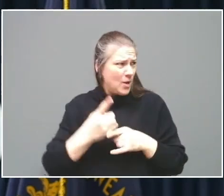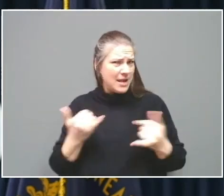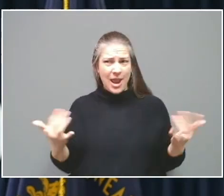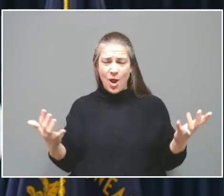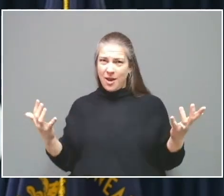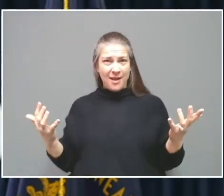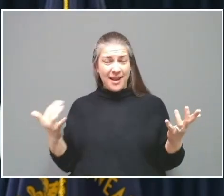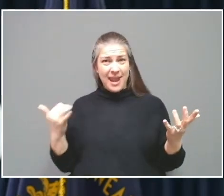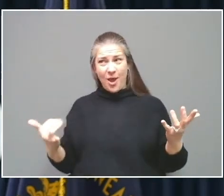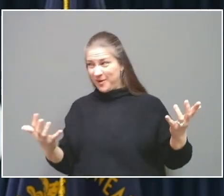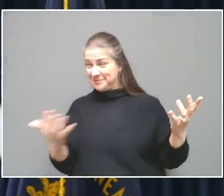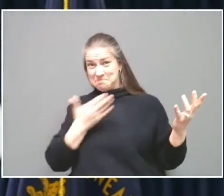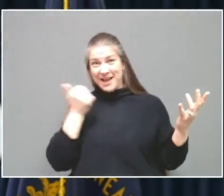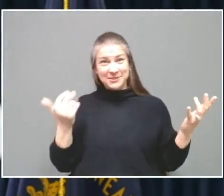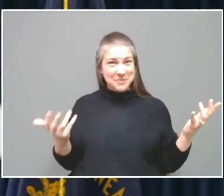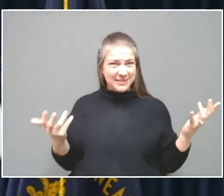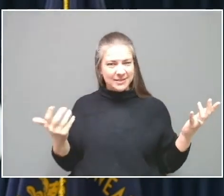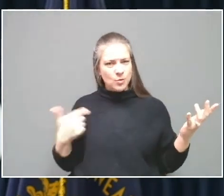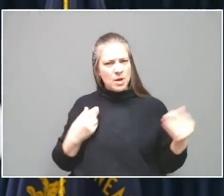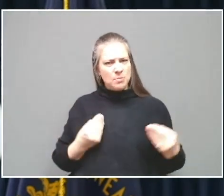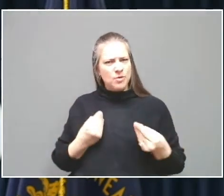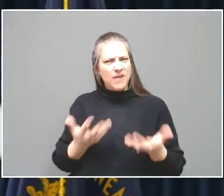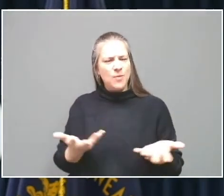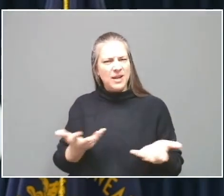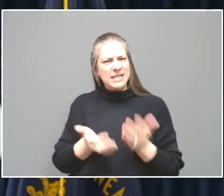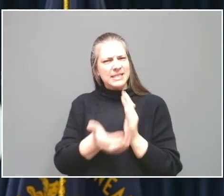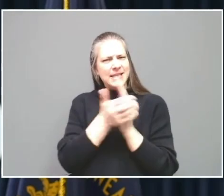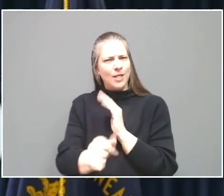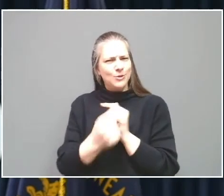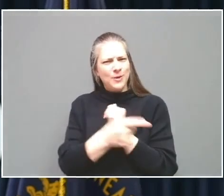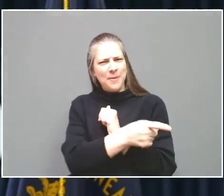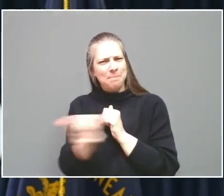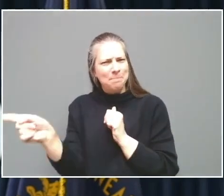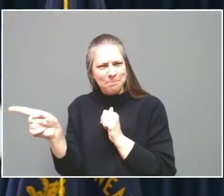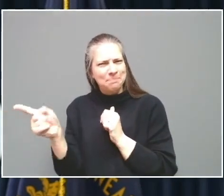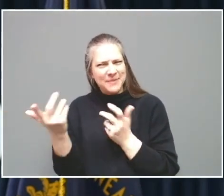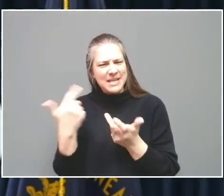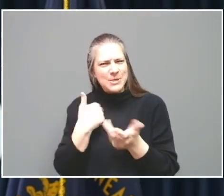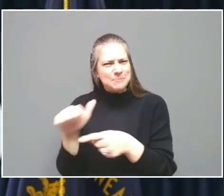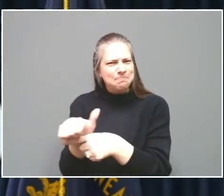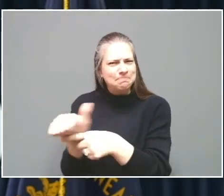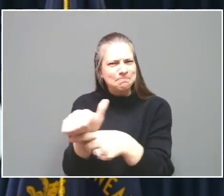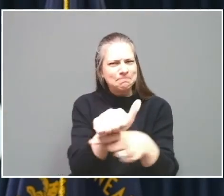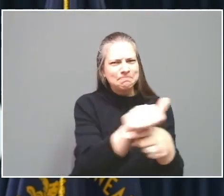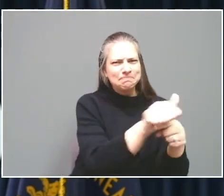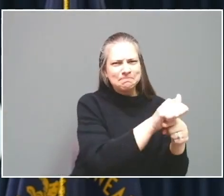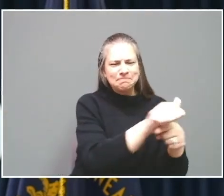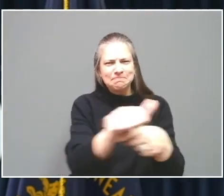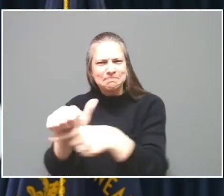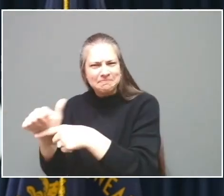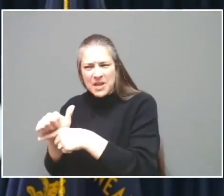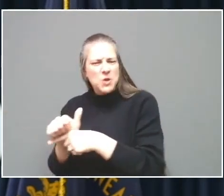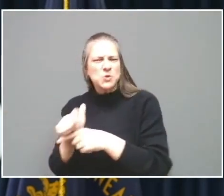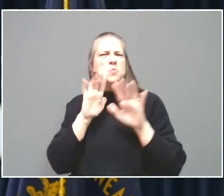places to provide those skills and begin the training that's needed than in these facilities. And what a great time